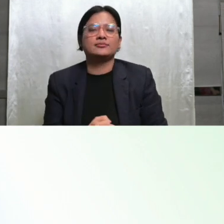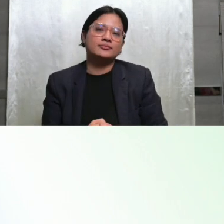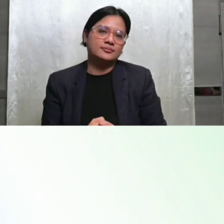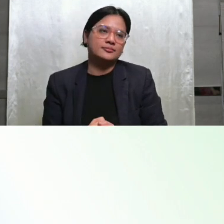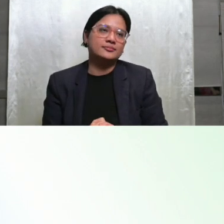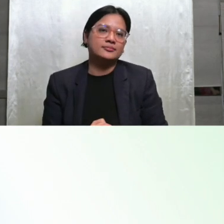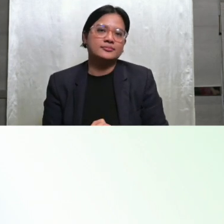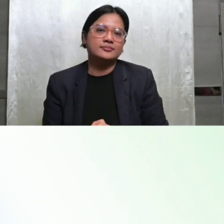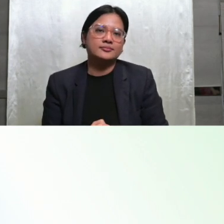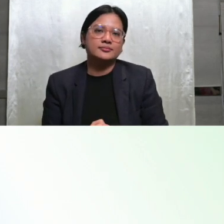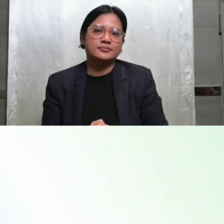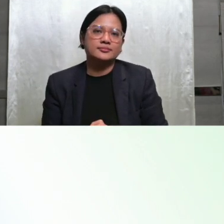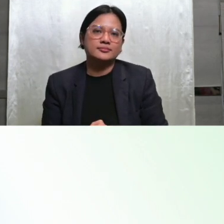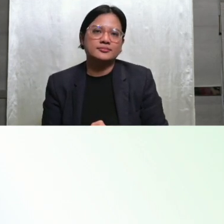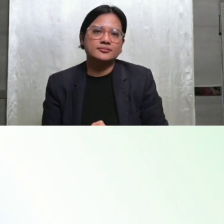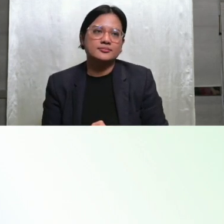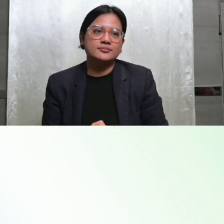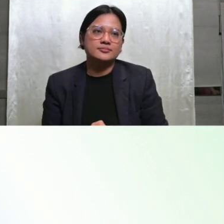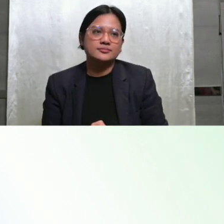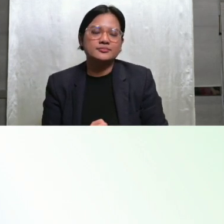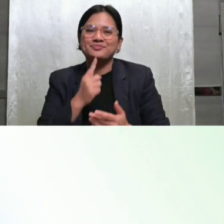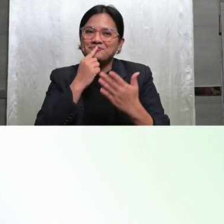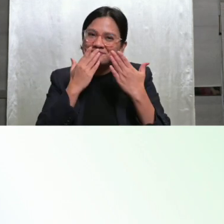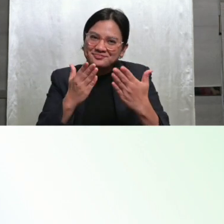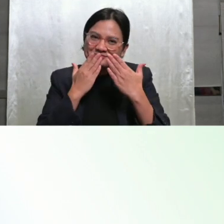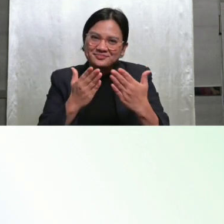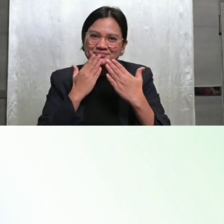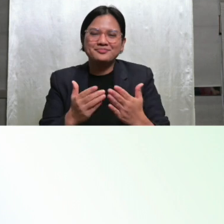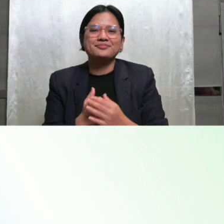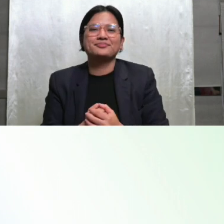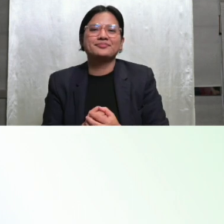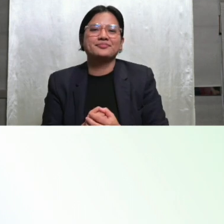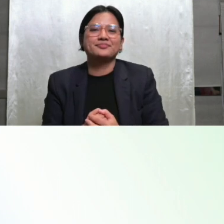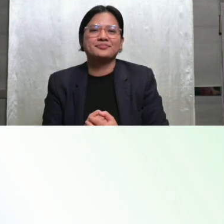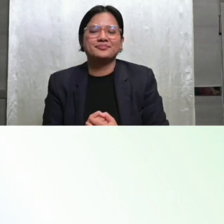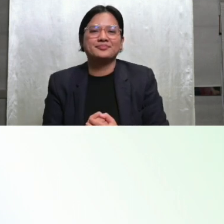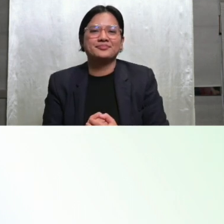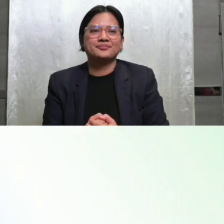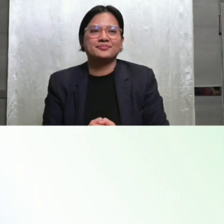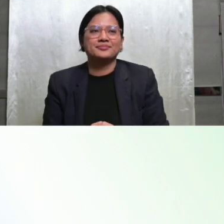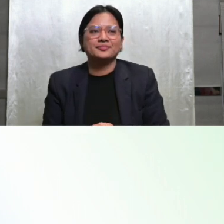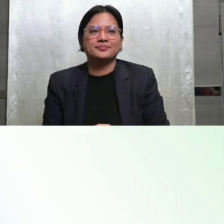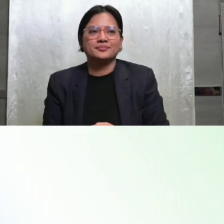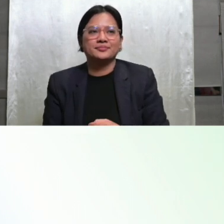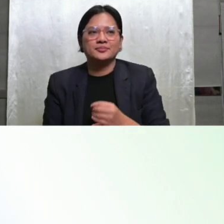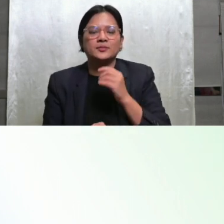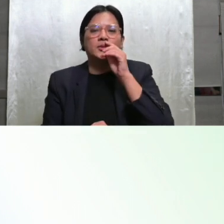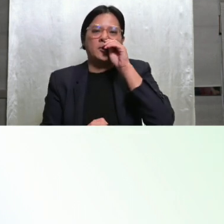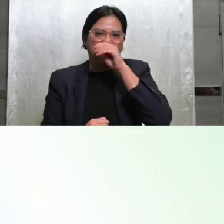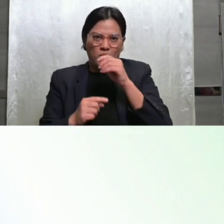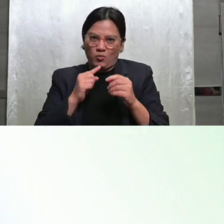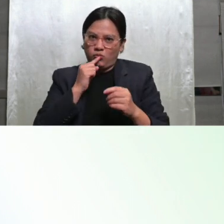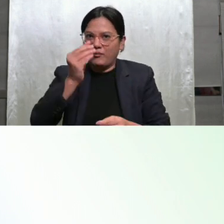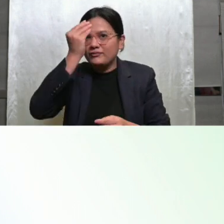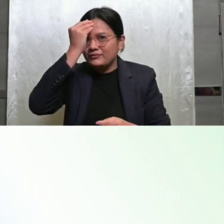Thank you so much, Dr. Shobham. You raised many interesting insights as you began by saying really what we agree with